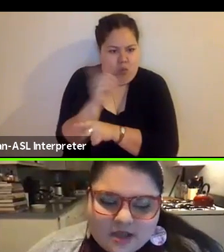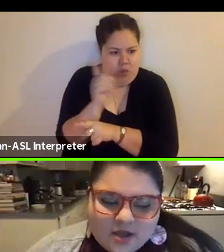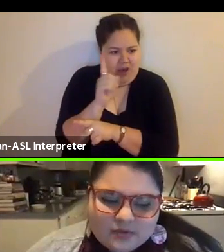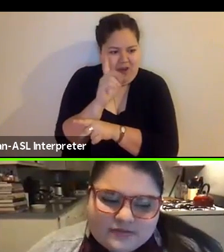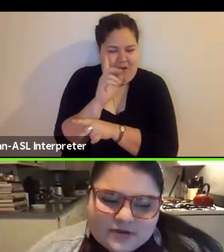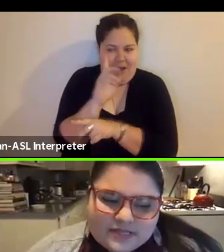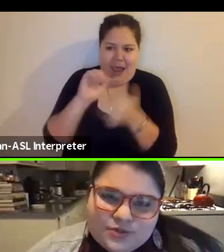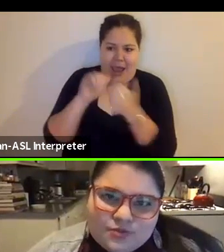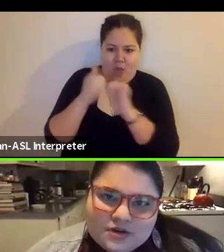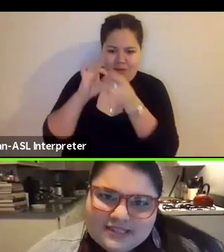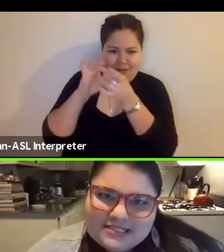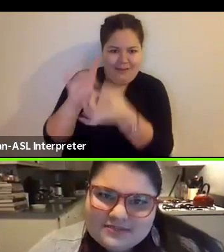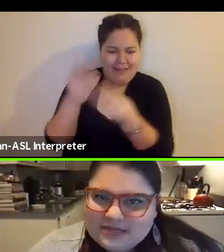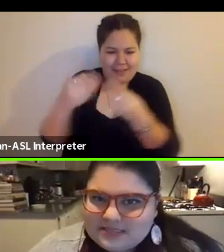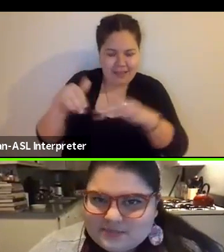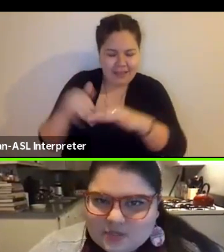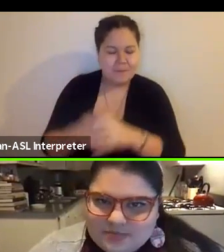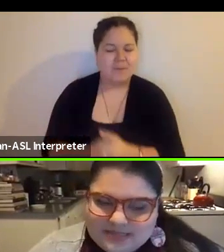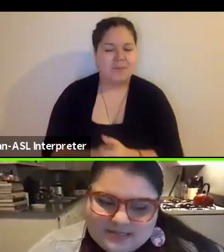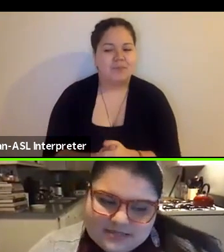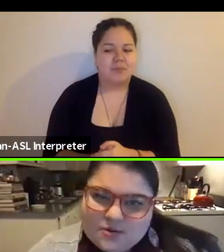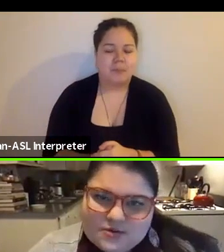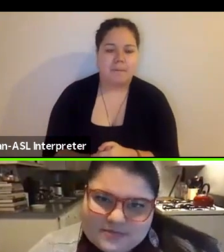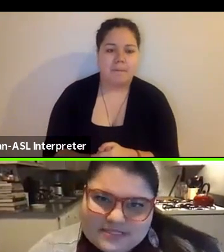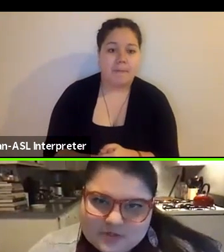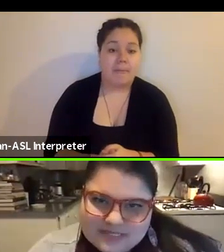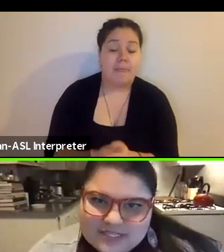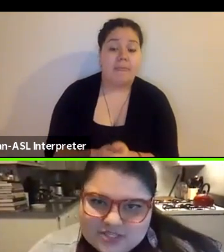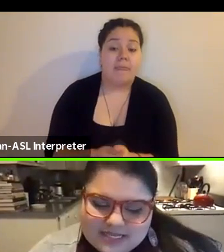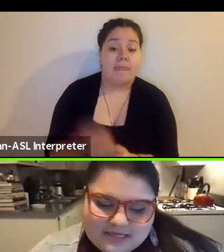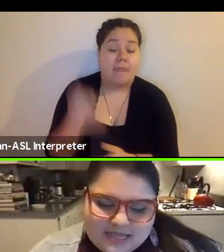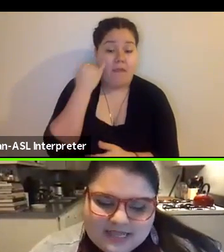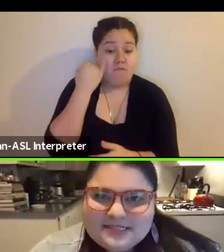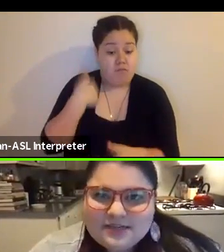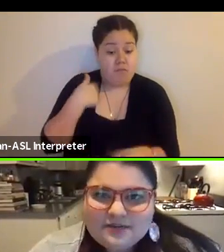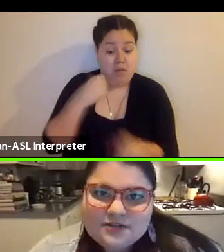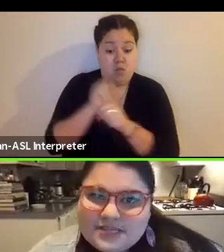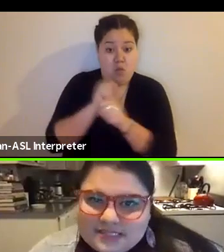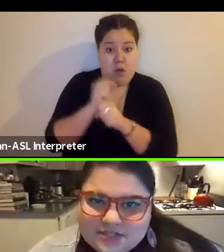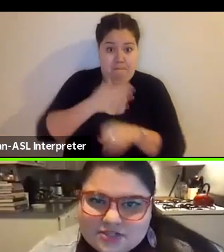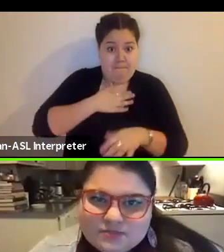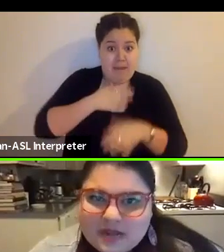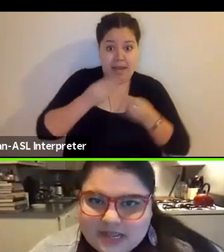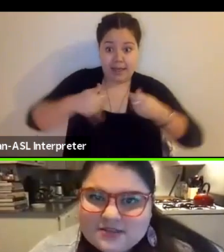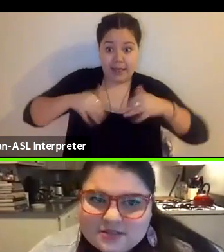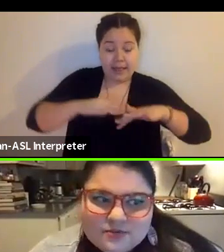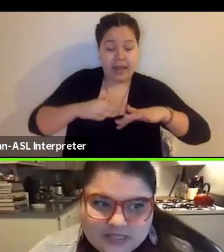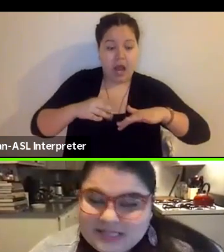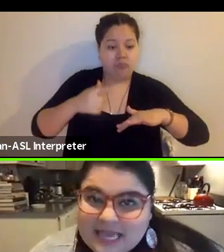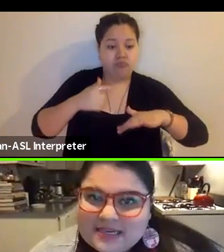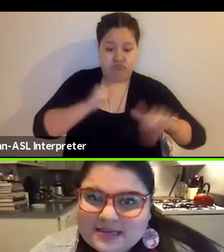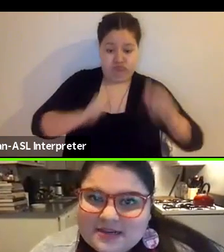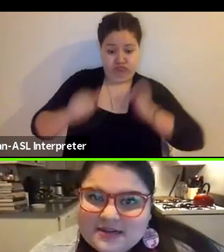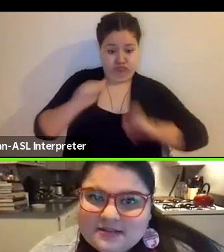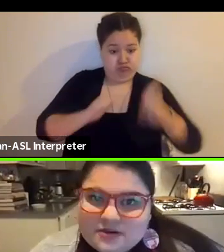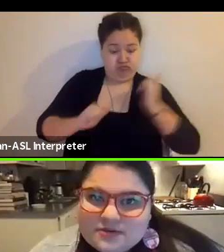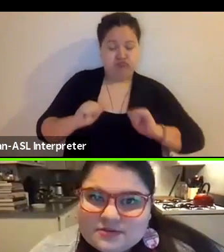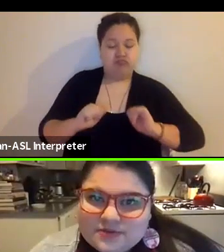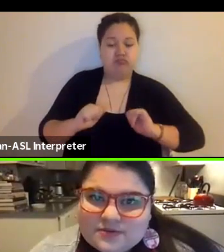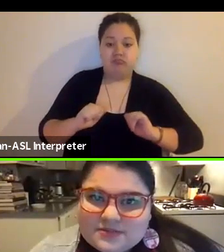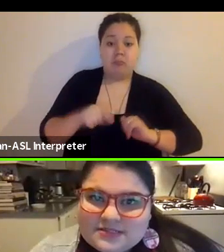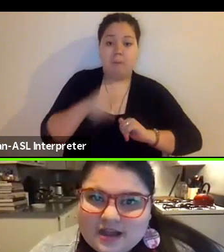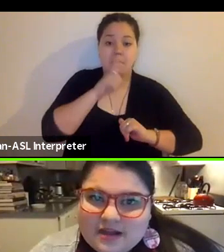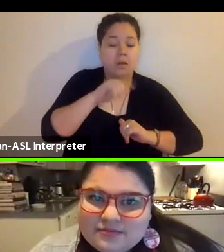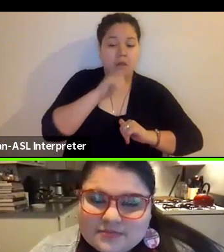works, whenever I do work that's very Seminole based in Oklahoma Seminole Nation and I take it over to Creek Nation, I also, we thank